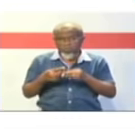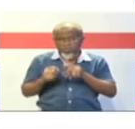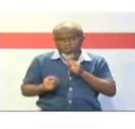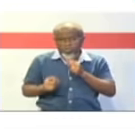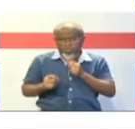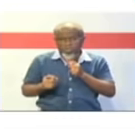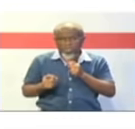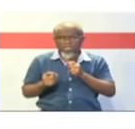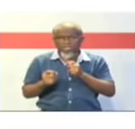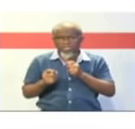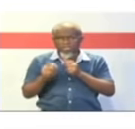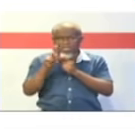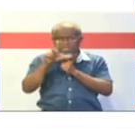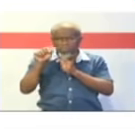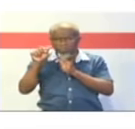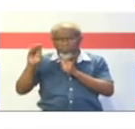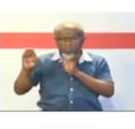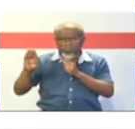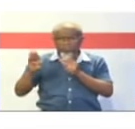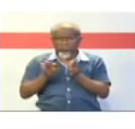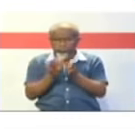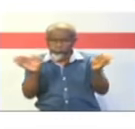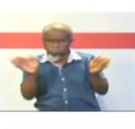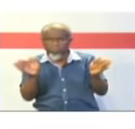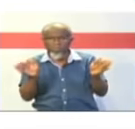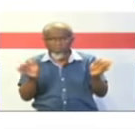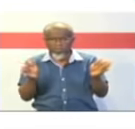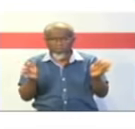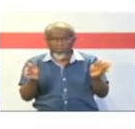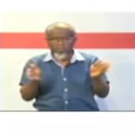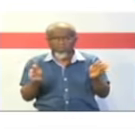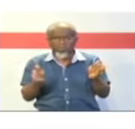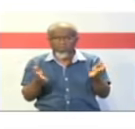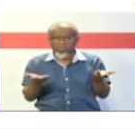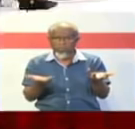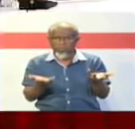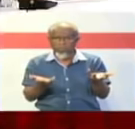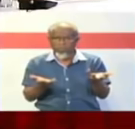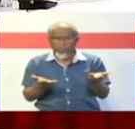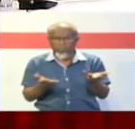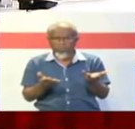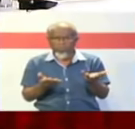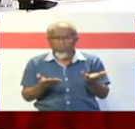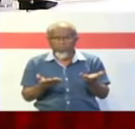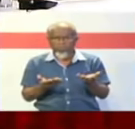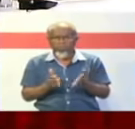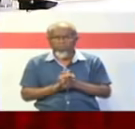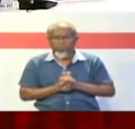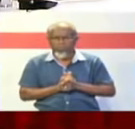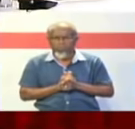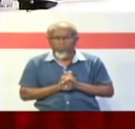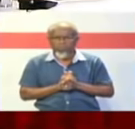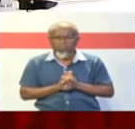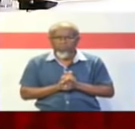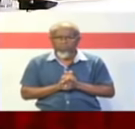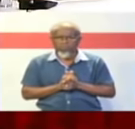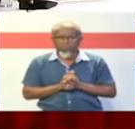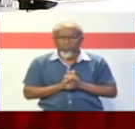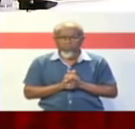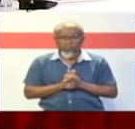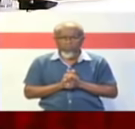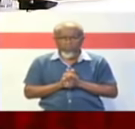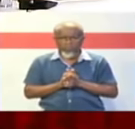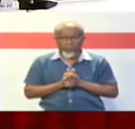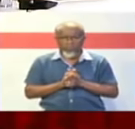Public Health Labs, given that it's more cases of Delta variant in the population. Thank you. Okay, Professor, we'll